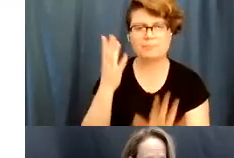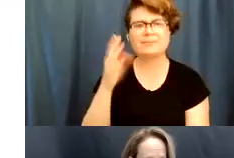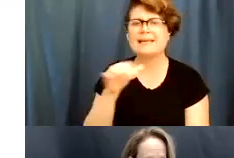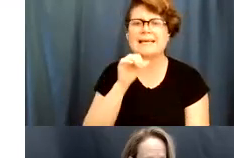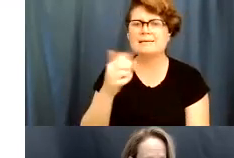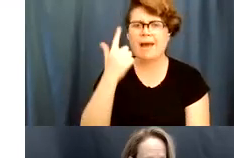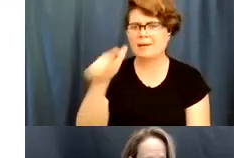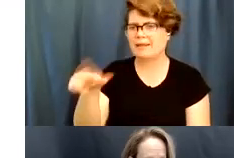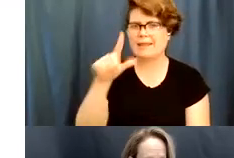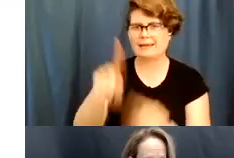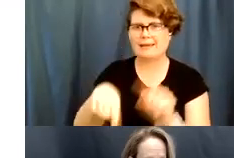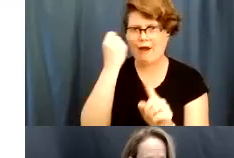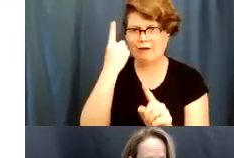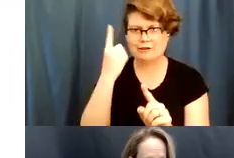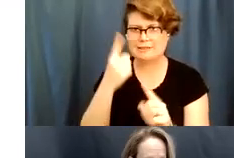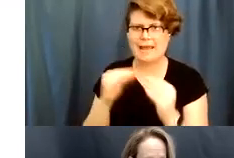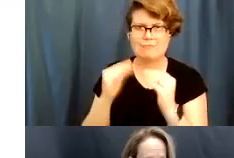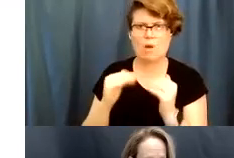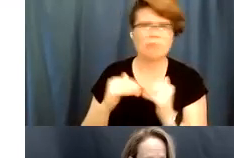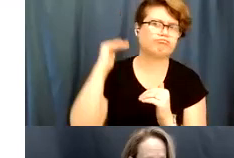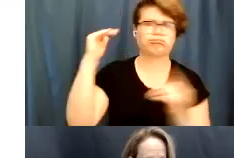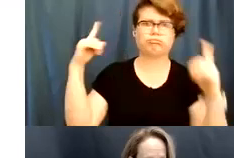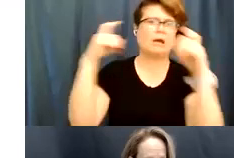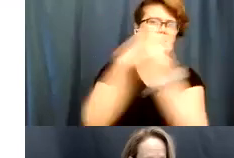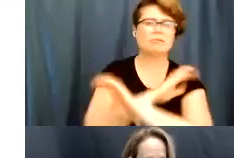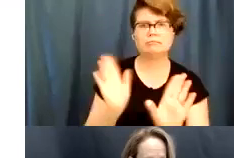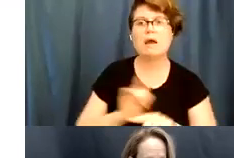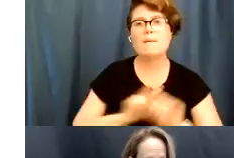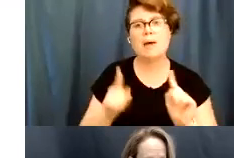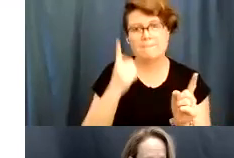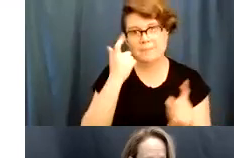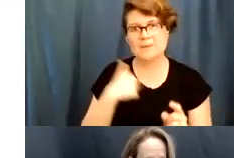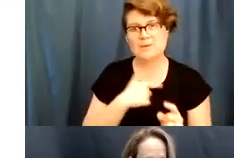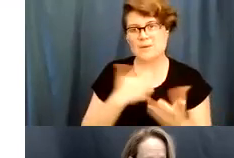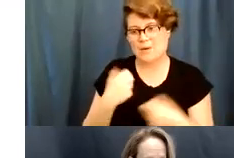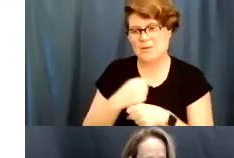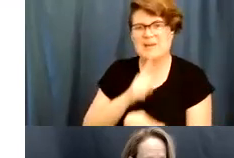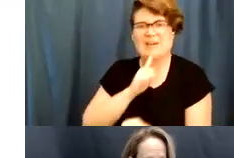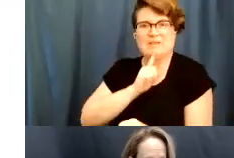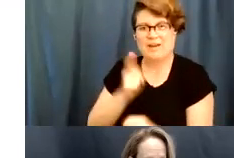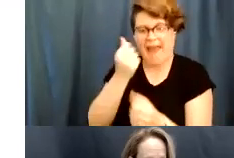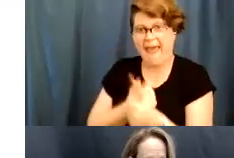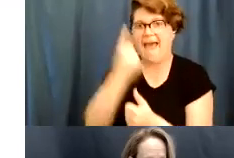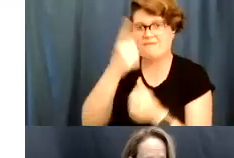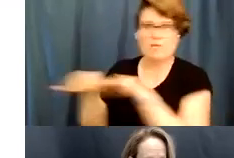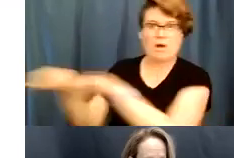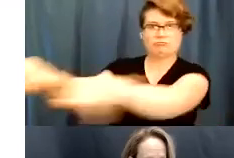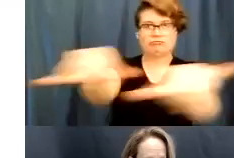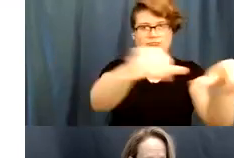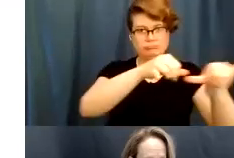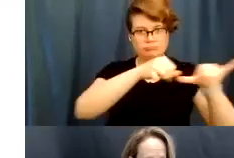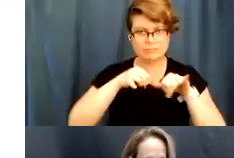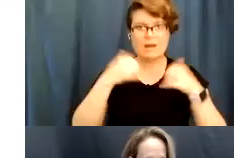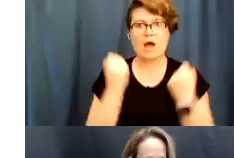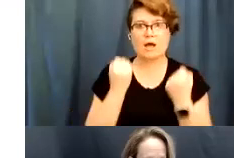to grasp something more complicated, but because we also want to ensure that everyone across the board is getting the